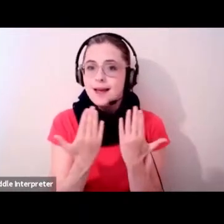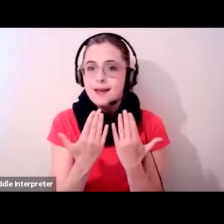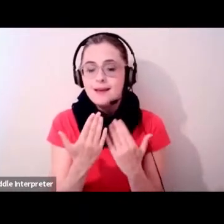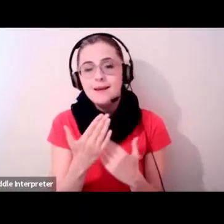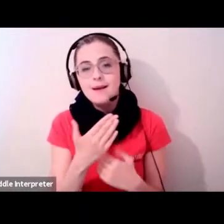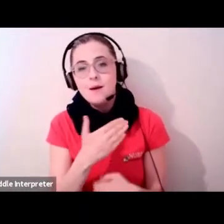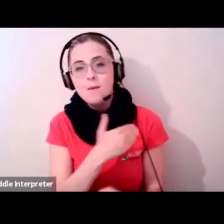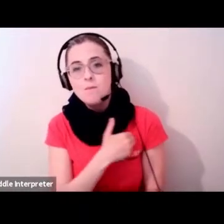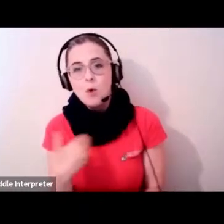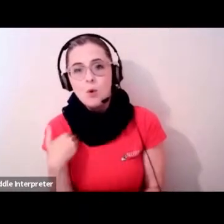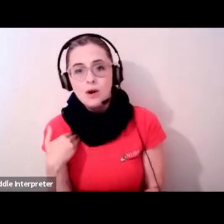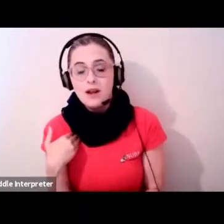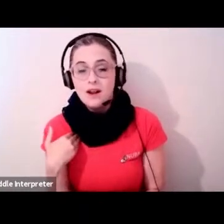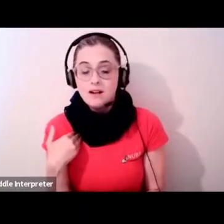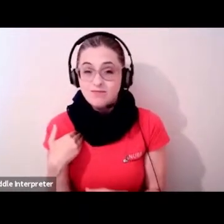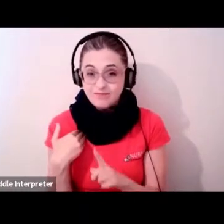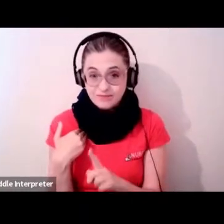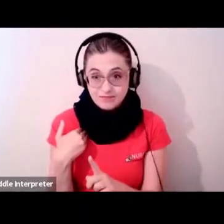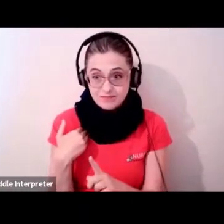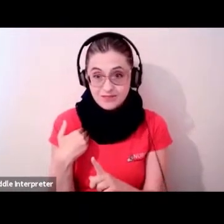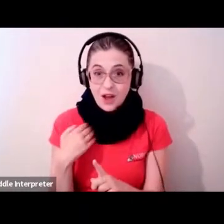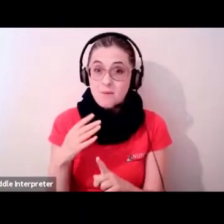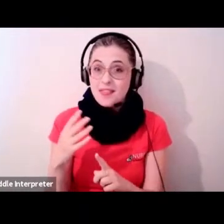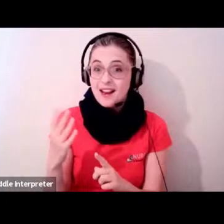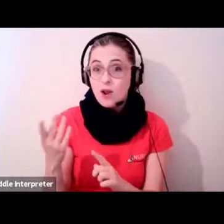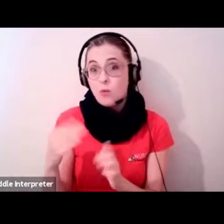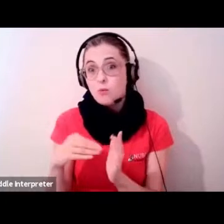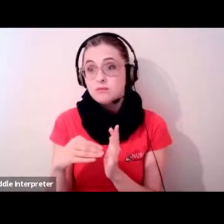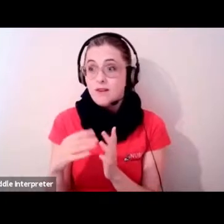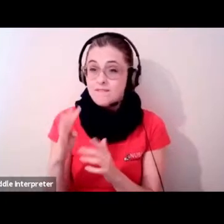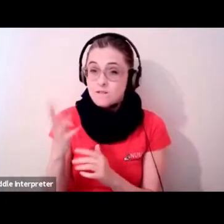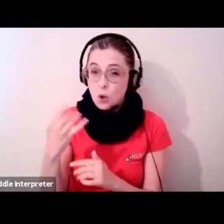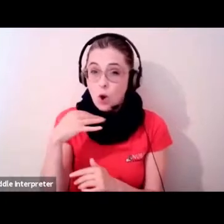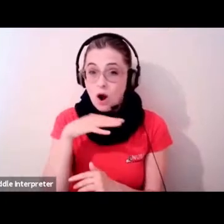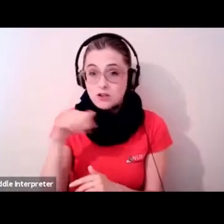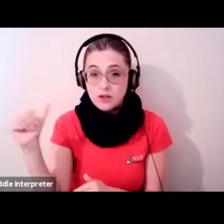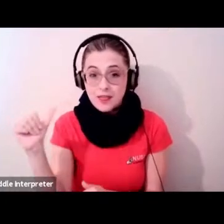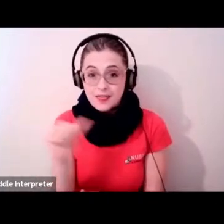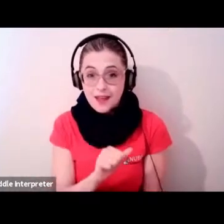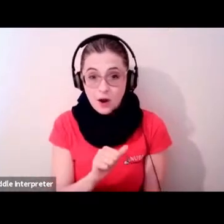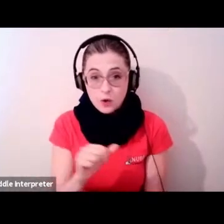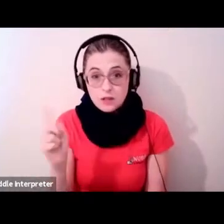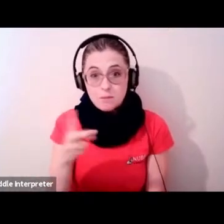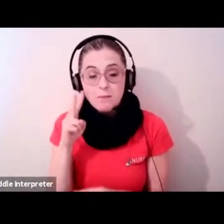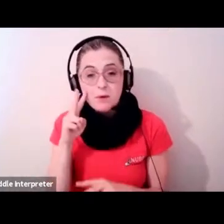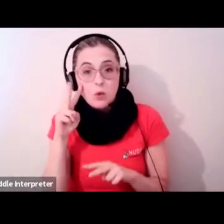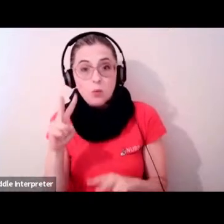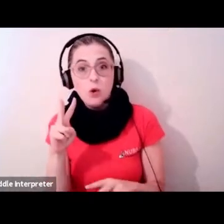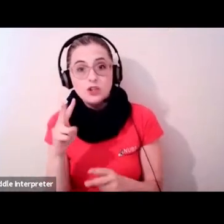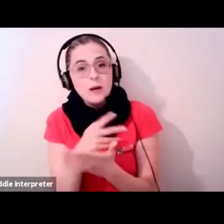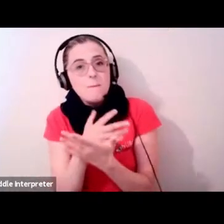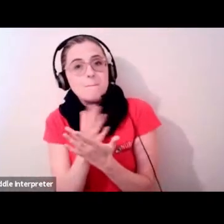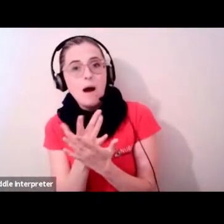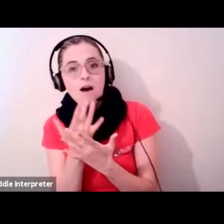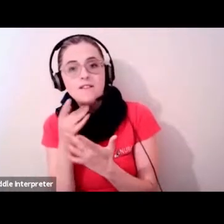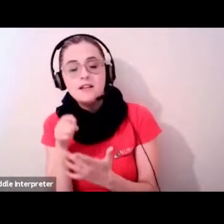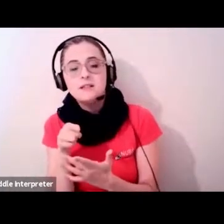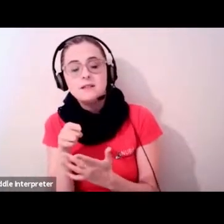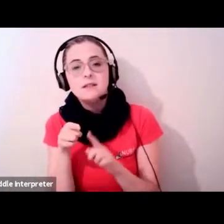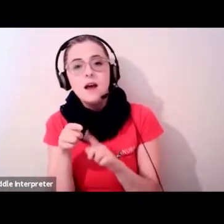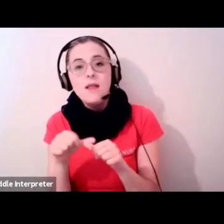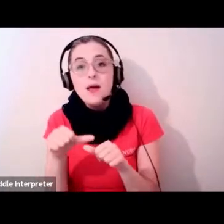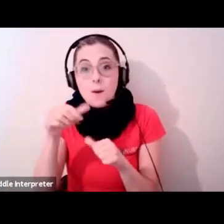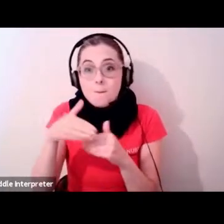people watching the whole of it on social media, and 400,000 people watching at least part of it, and